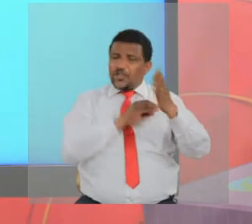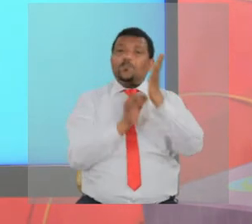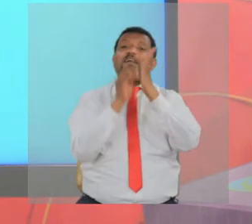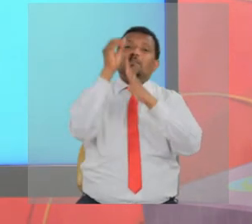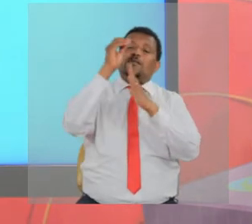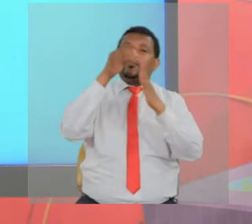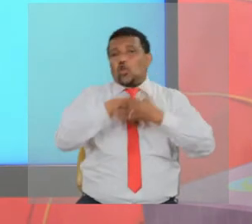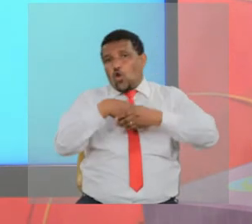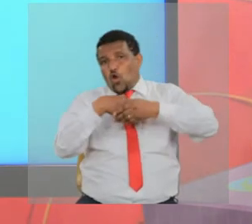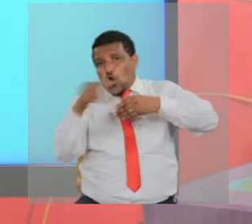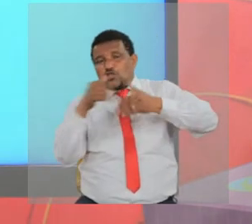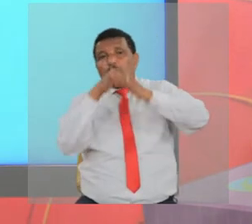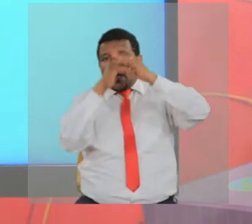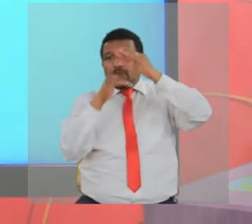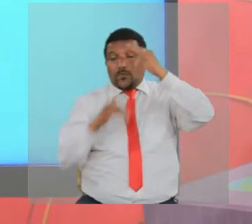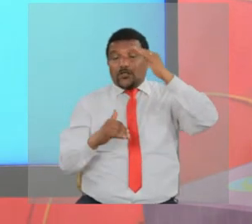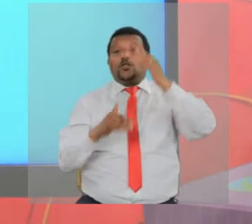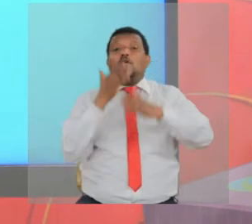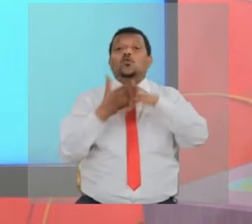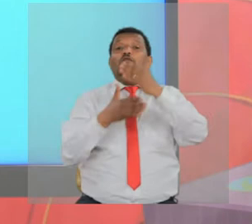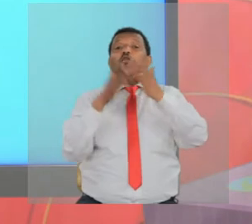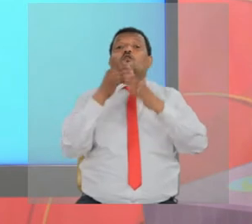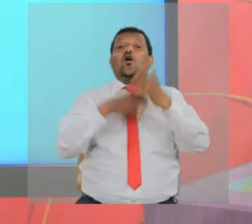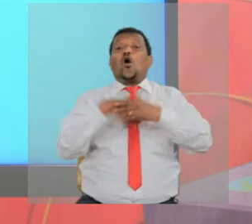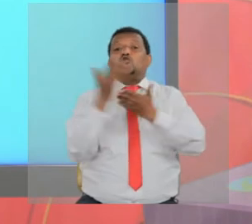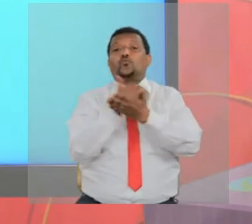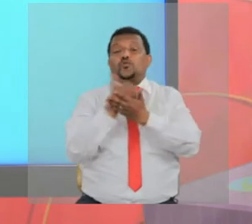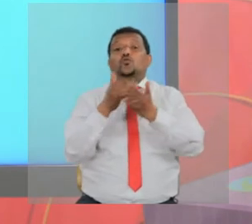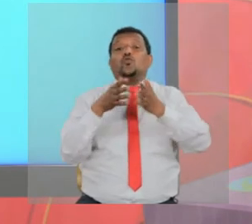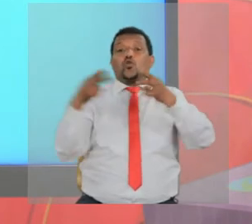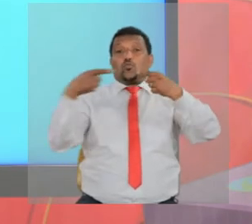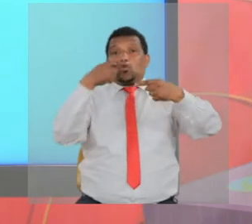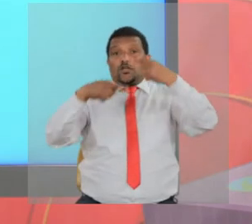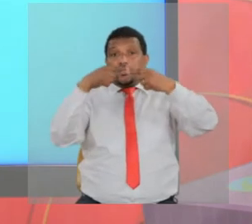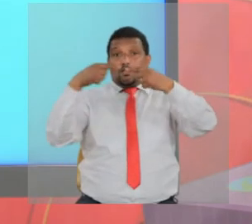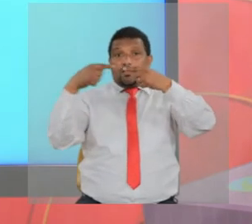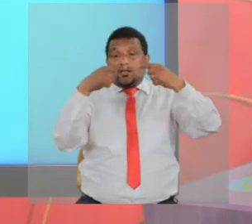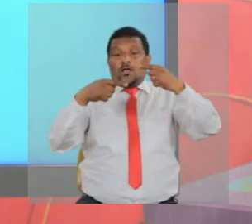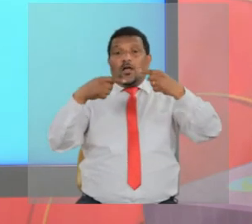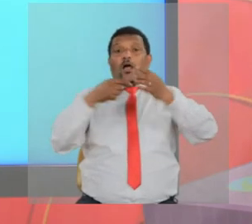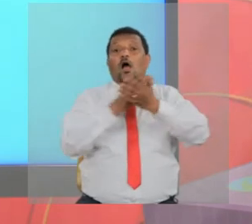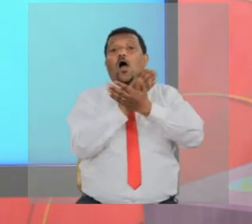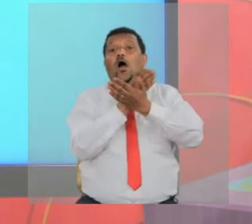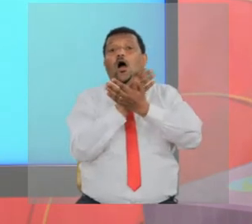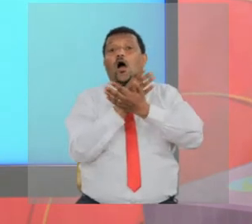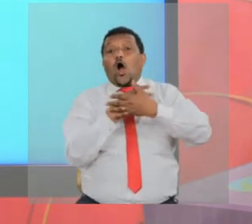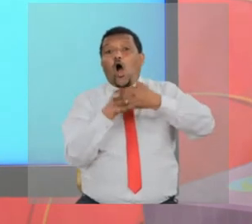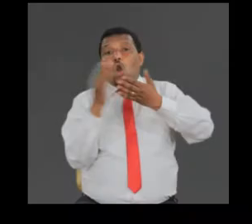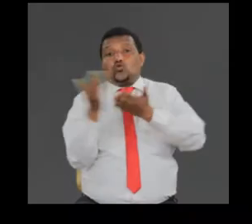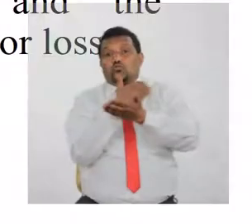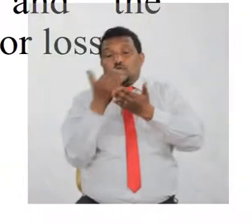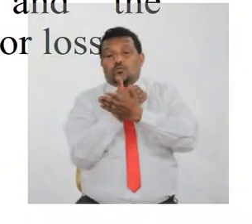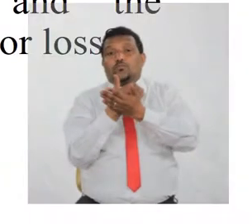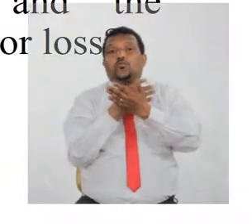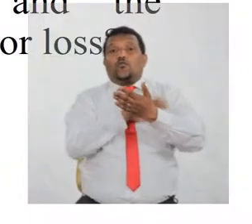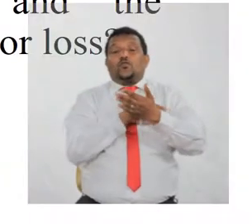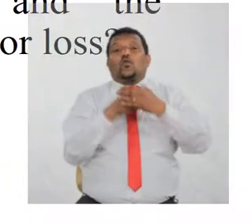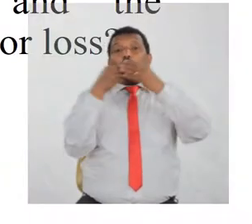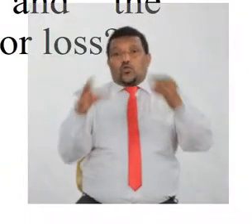loss minimizing level of output and the corresponding magnitude of profit or loss. I will give you 3 minutes.